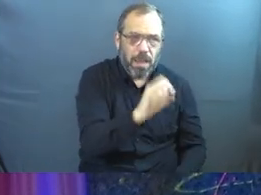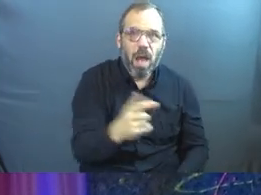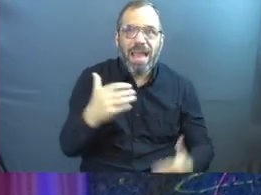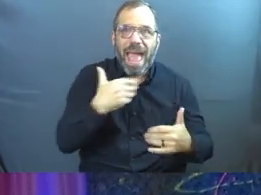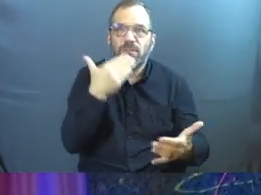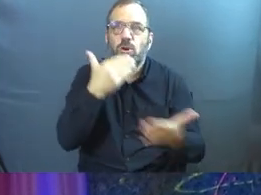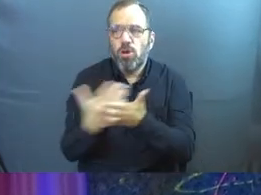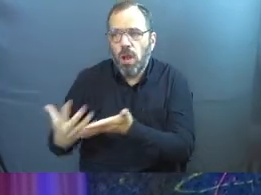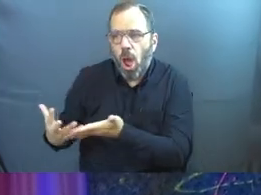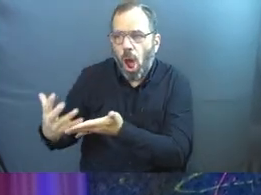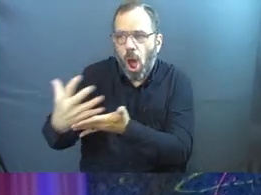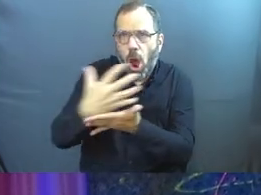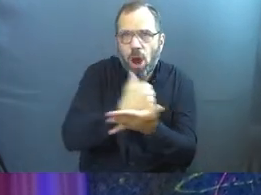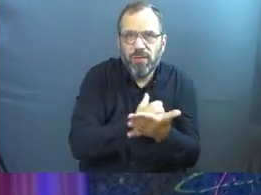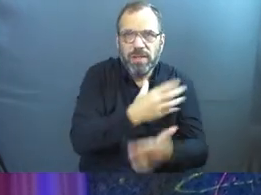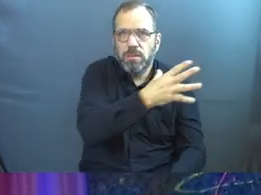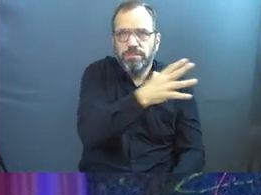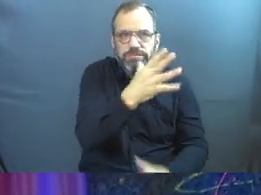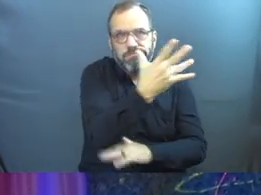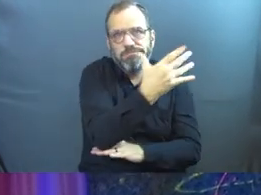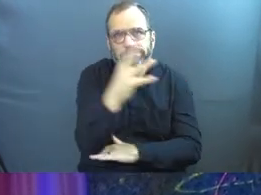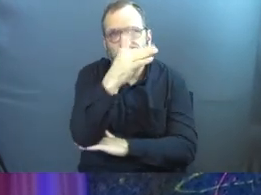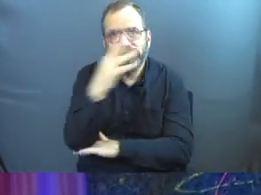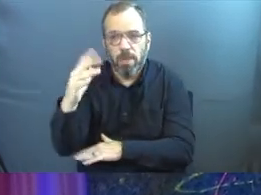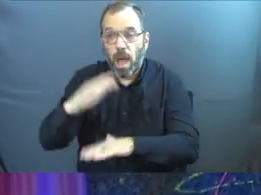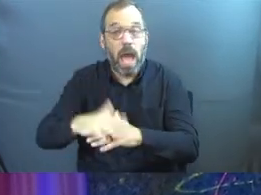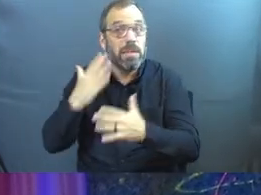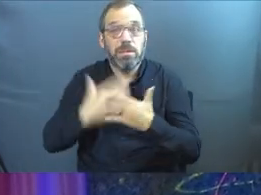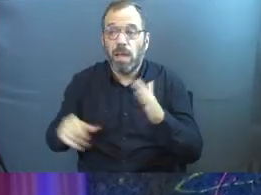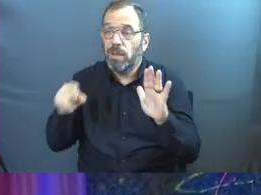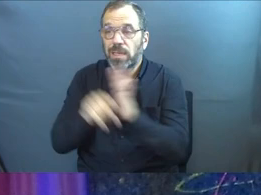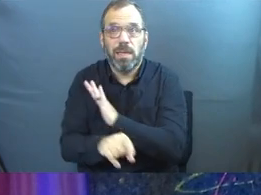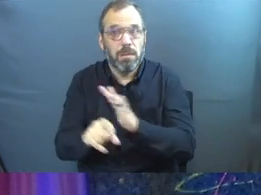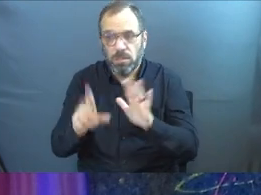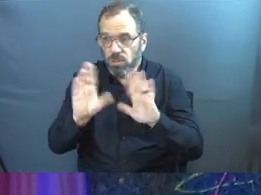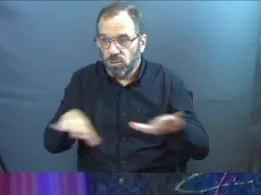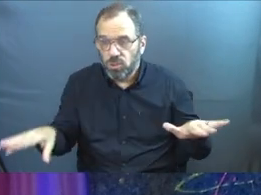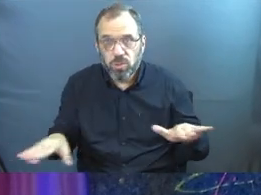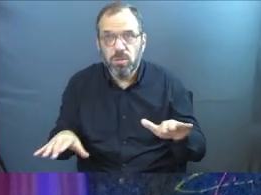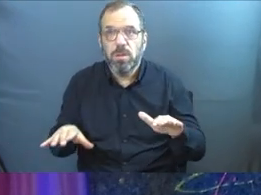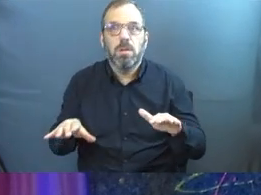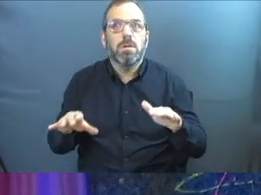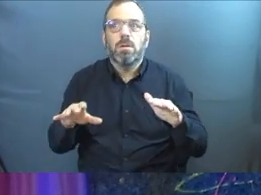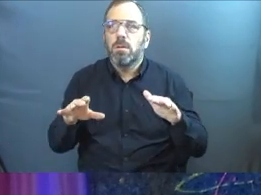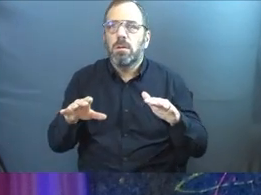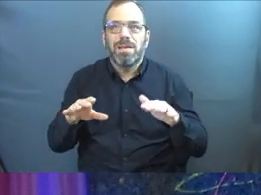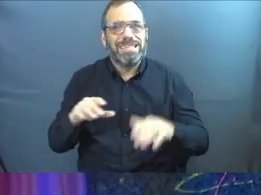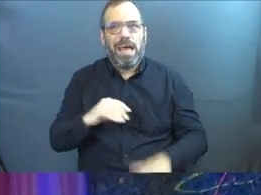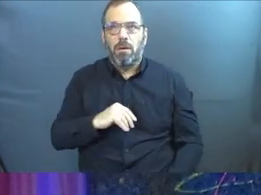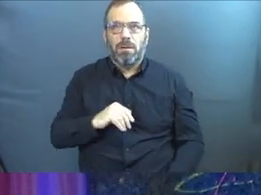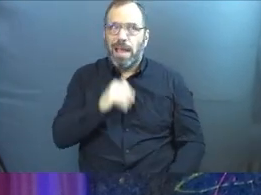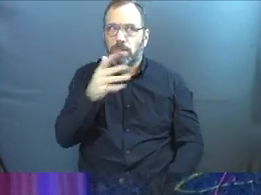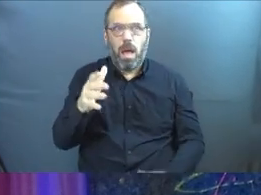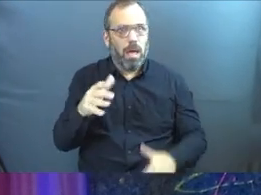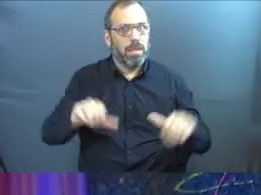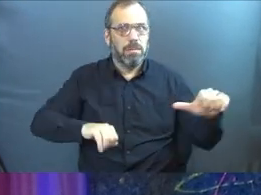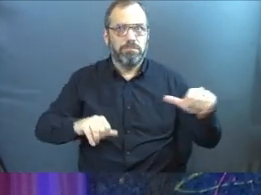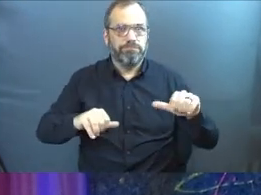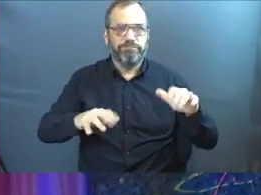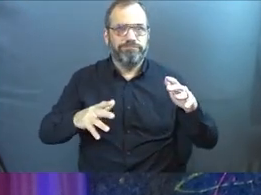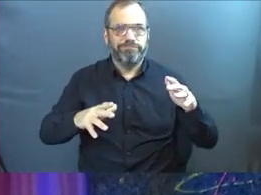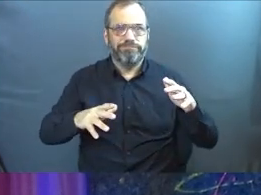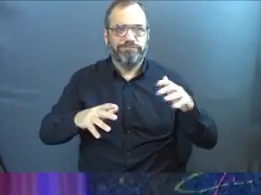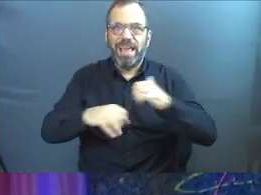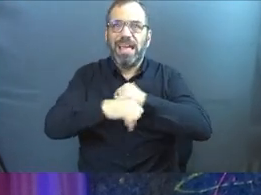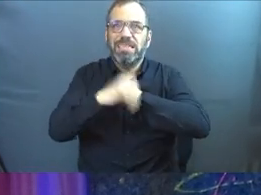crops this next year. Some of them required human sacrifice, child sacrifice. Now, I'm not embellishing.